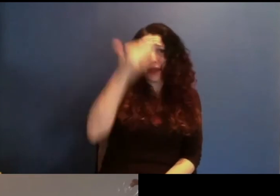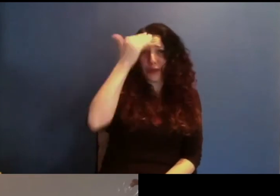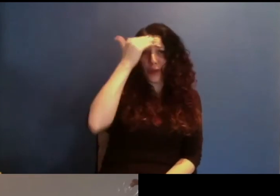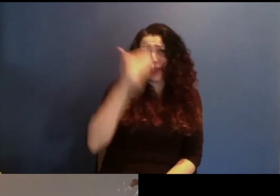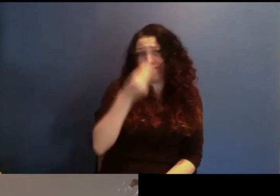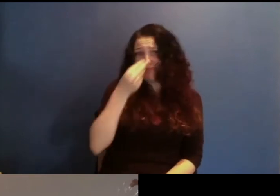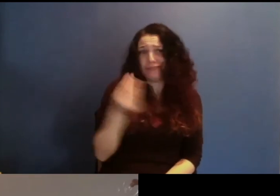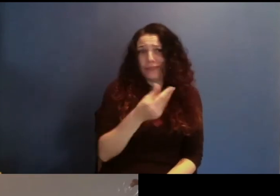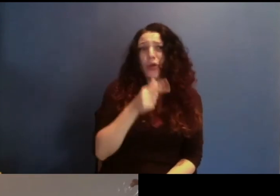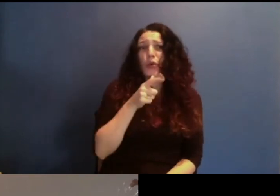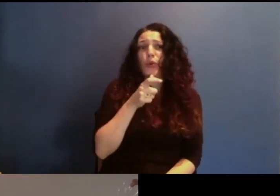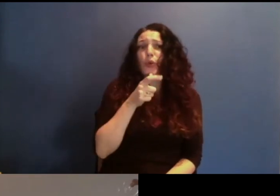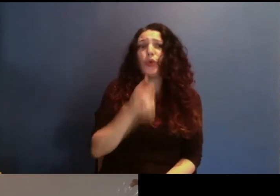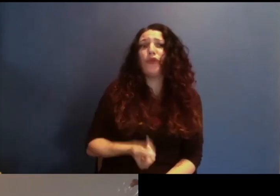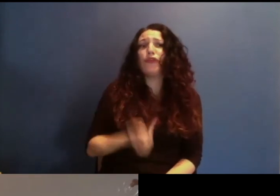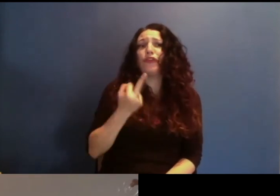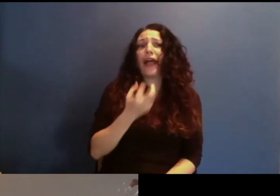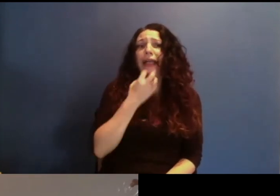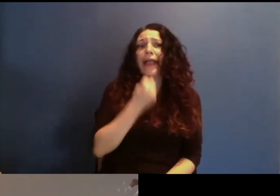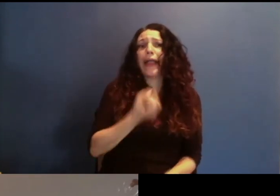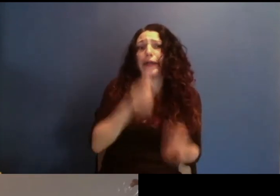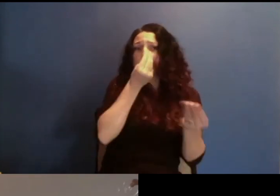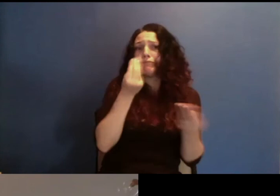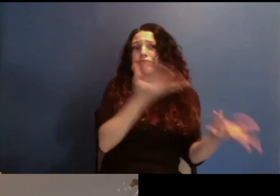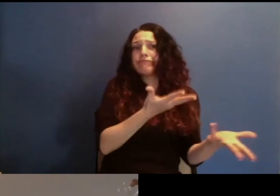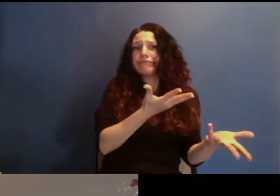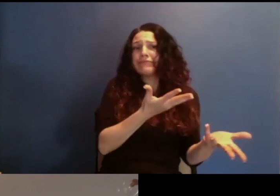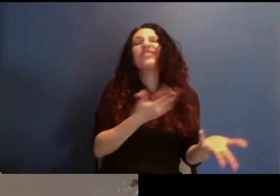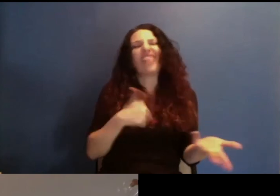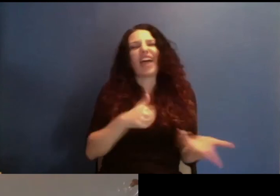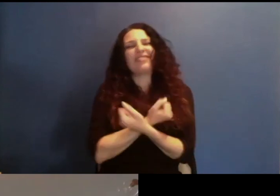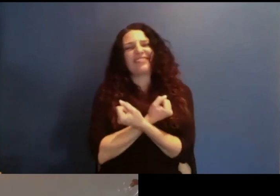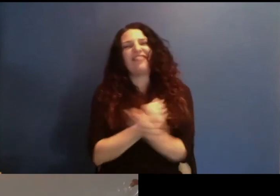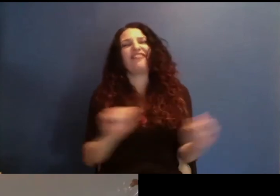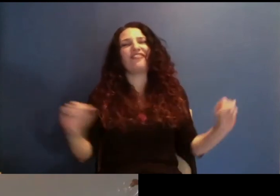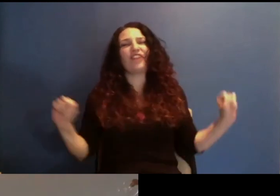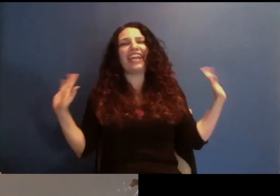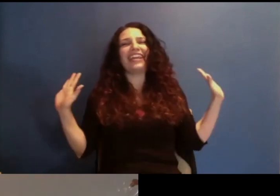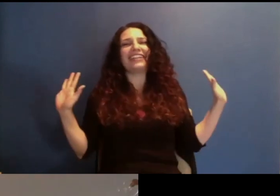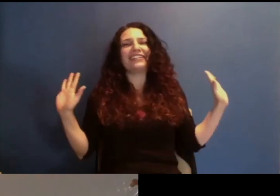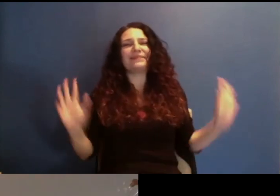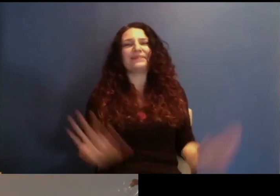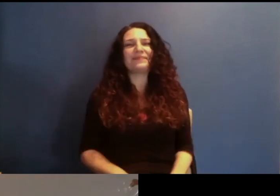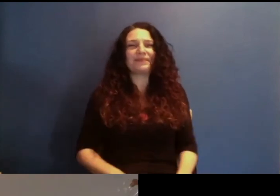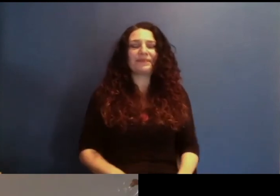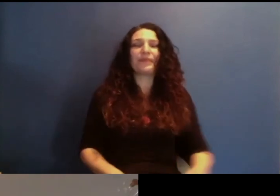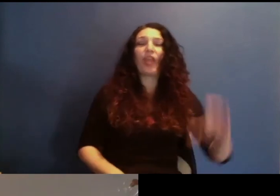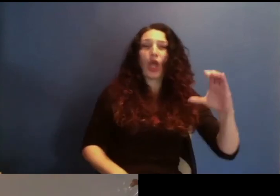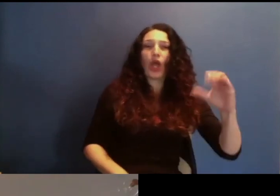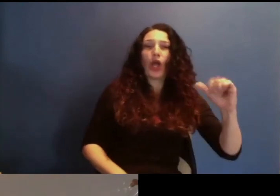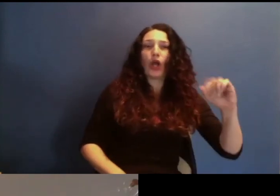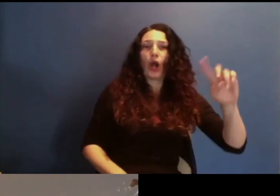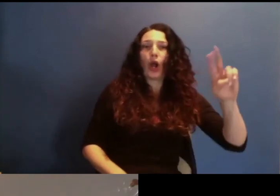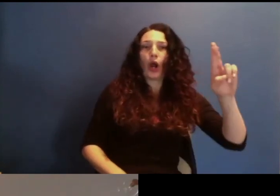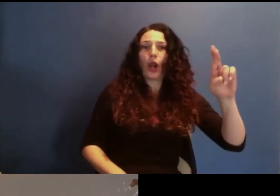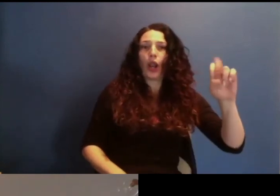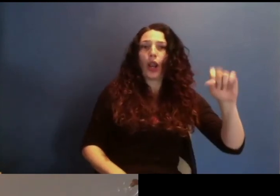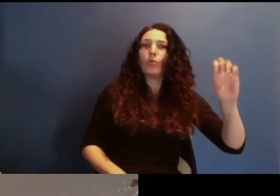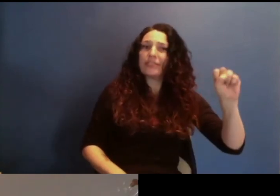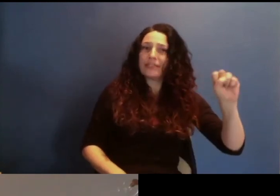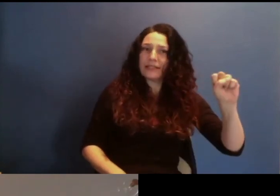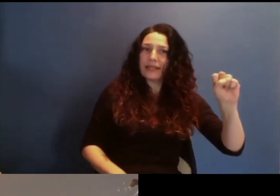way. Awesome. So we have a question from Facebook. Carlos Mitchell, he says, I'm a gay Latino with a